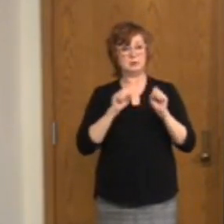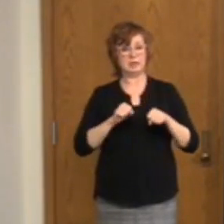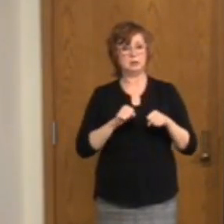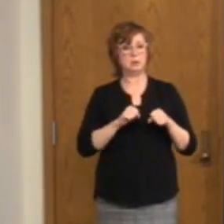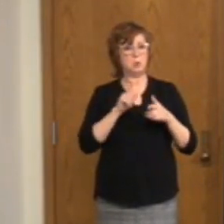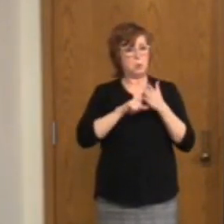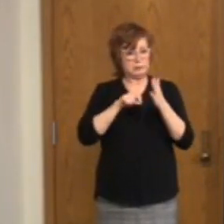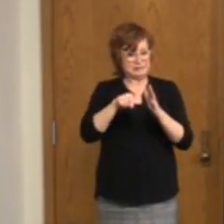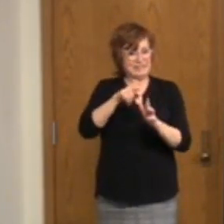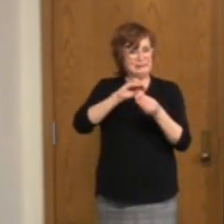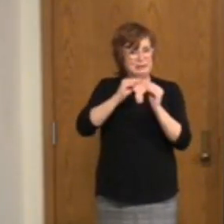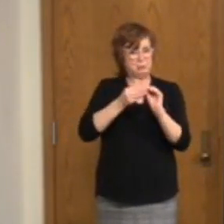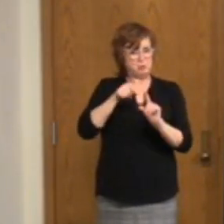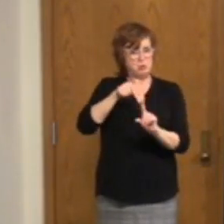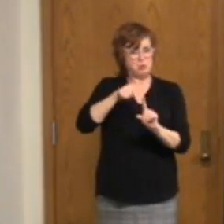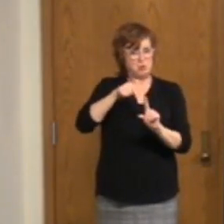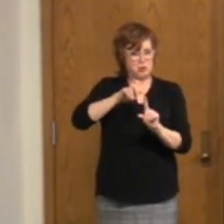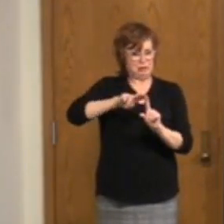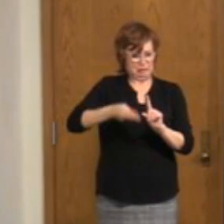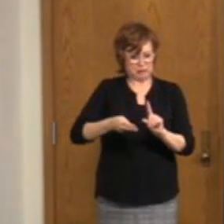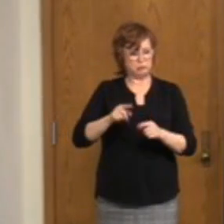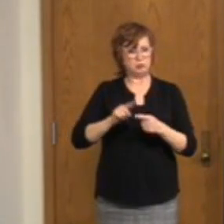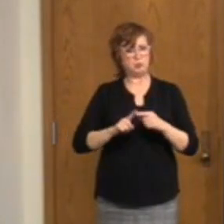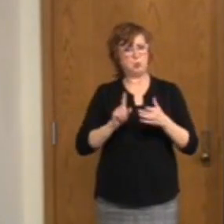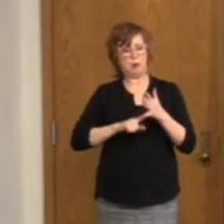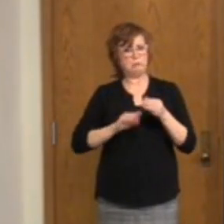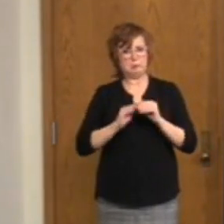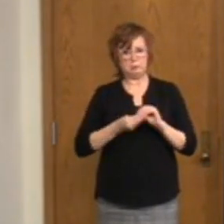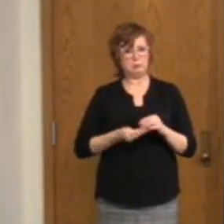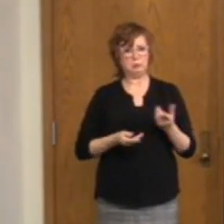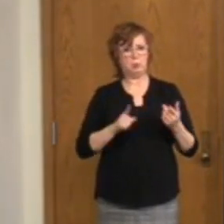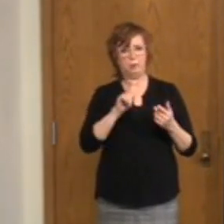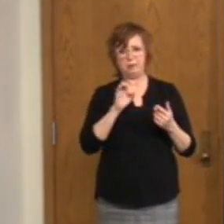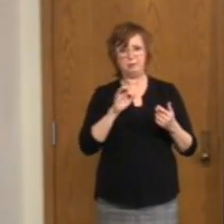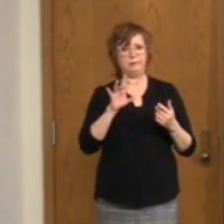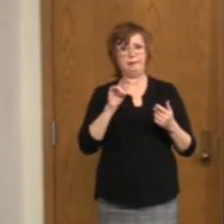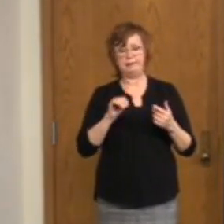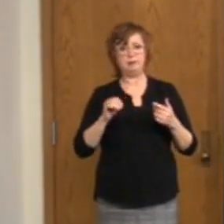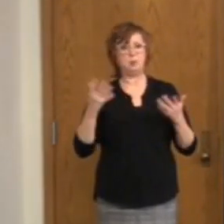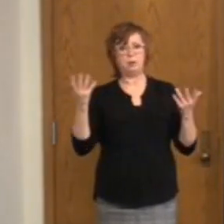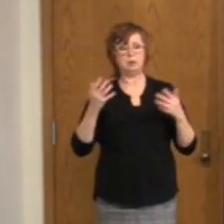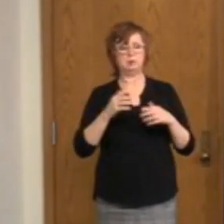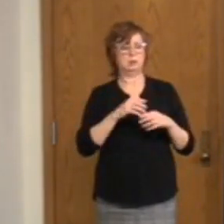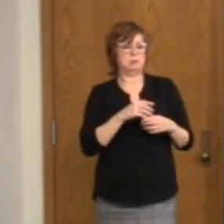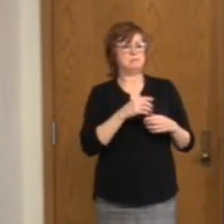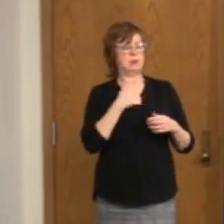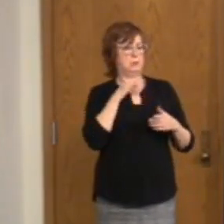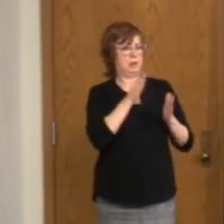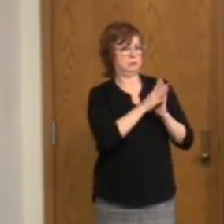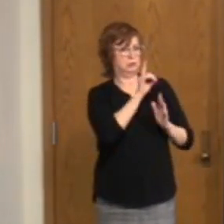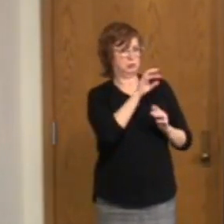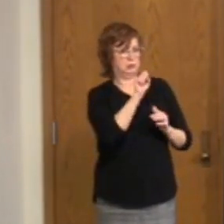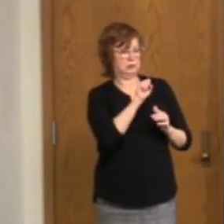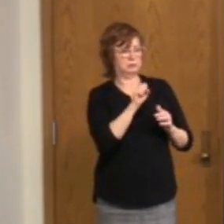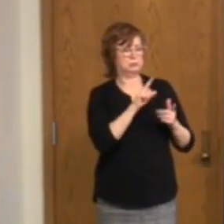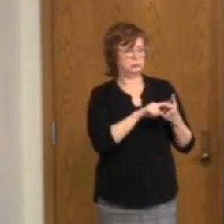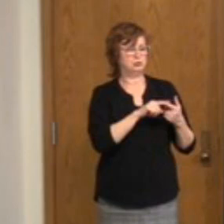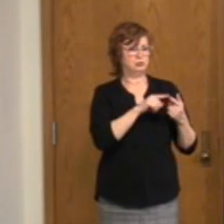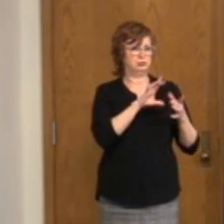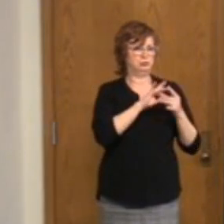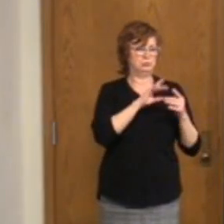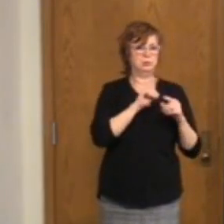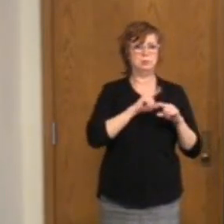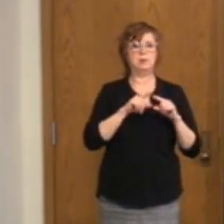there an opportunity for us to have some movement there, and then ultimately the other restrictions, not removing them totally,